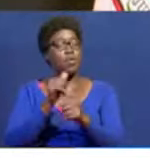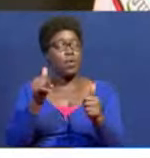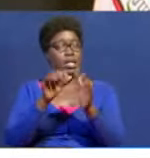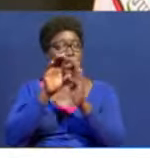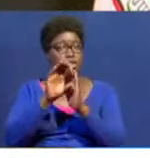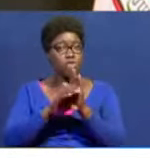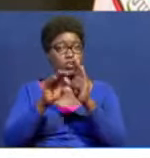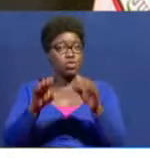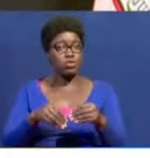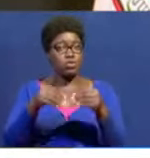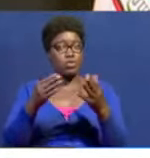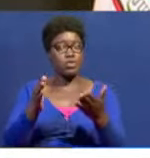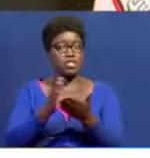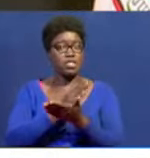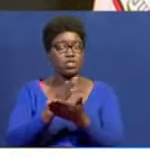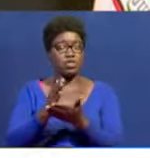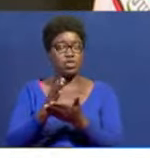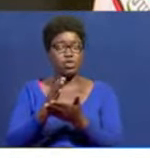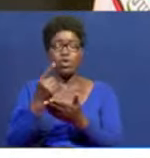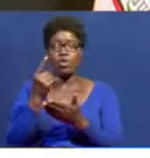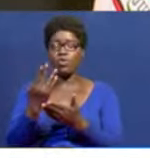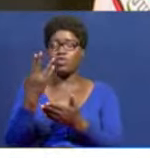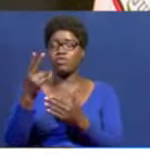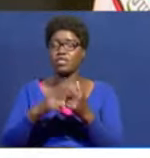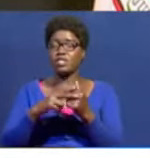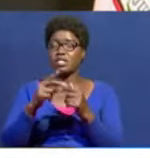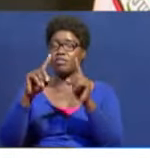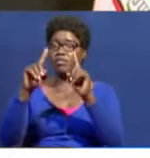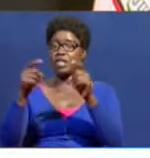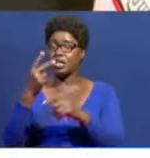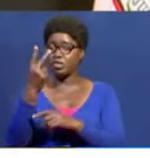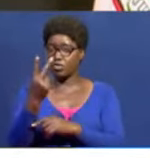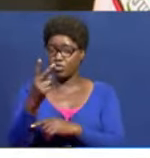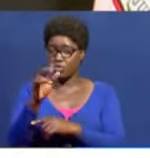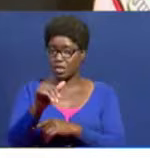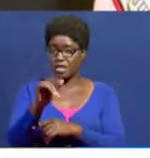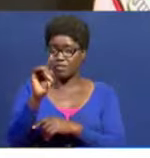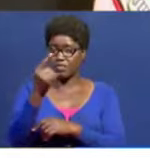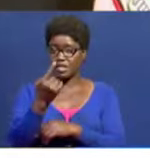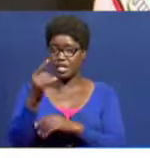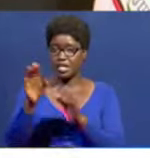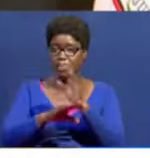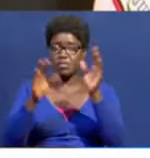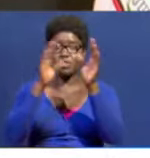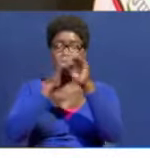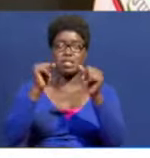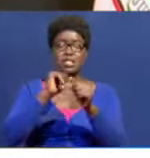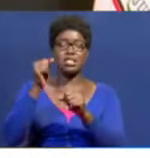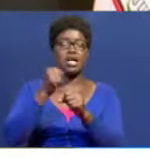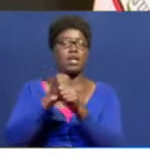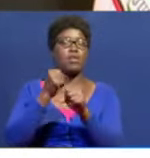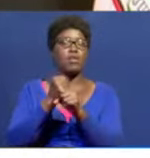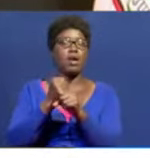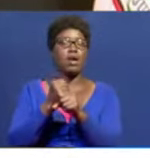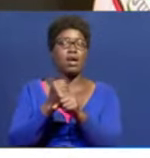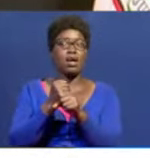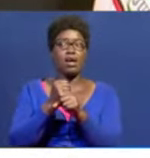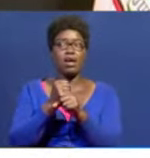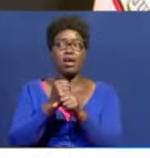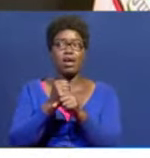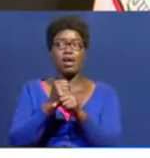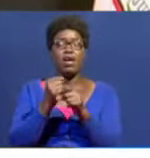provides at section 147.2 that first, the Deputy President shall perform the